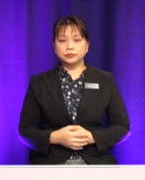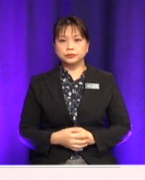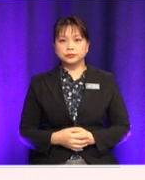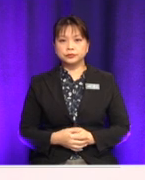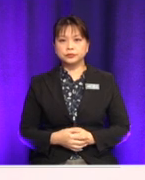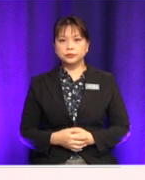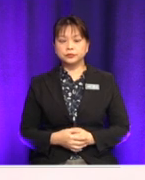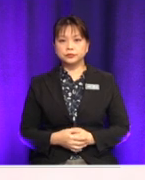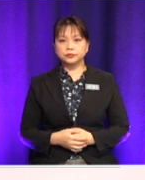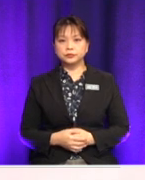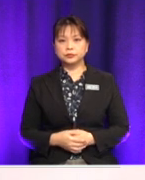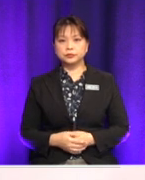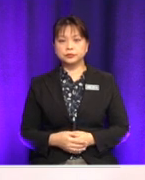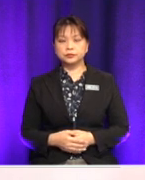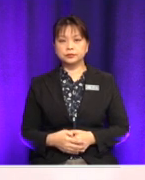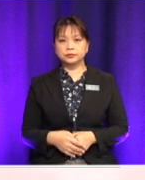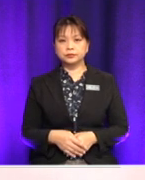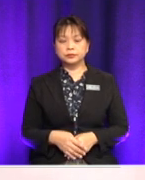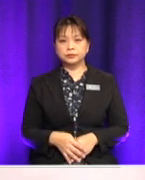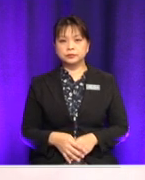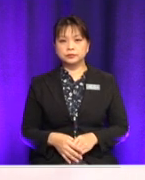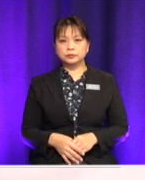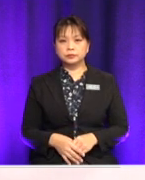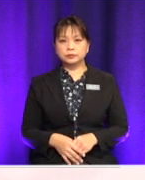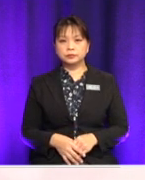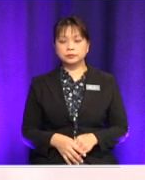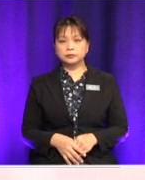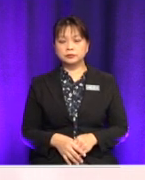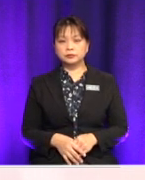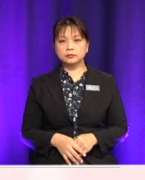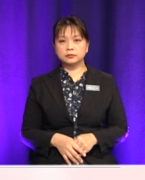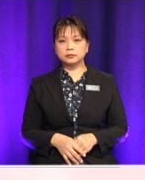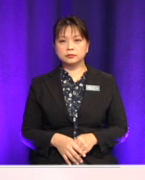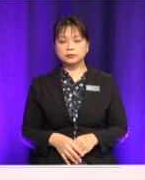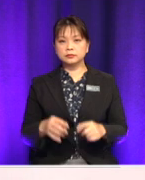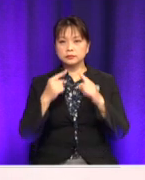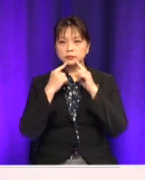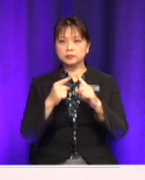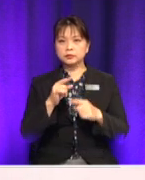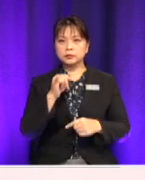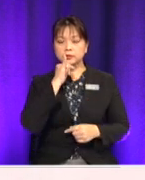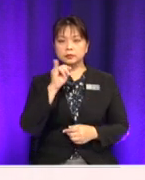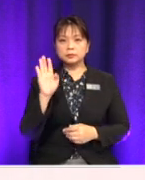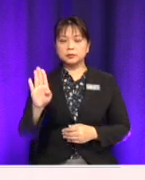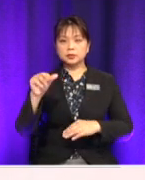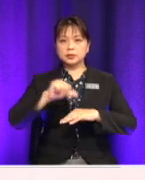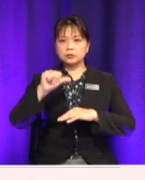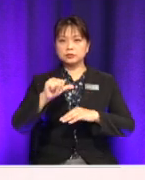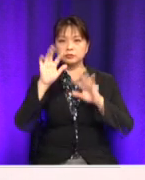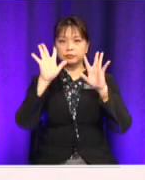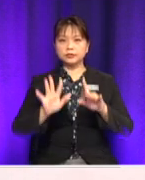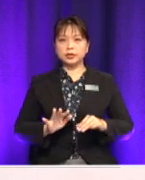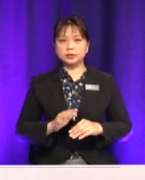Can I try, madam? Yes, Diana. What is the answer, Diana? The answer is B, acid rain. Yes, acid rain.